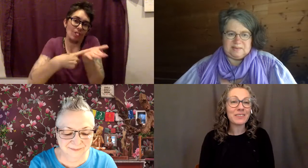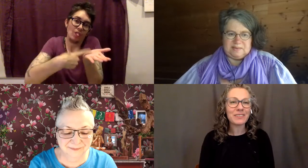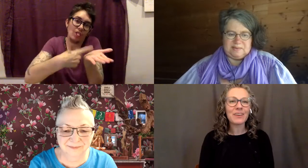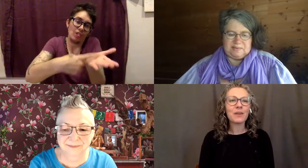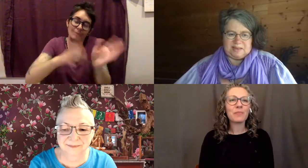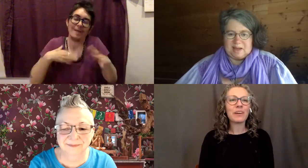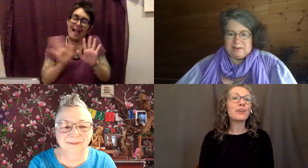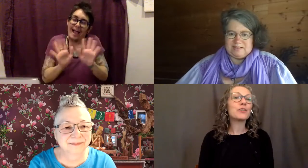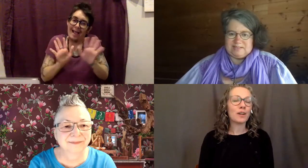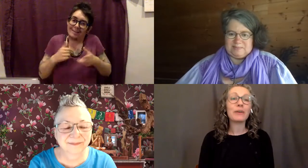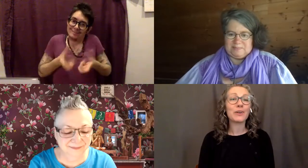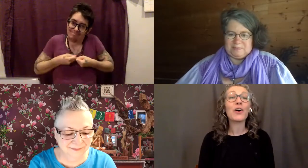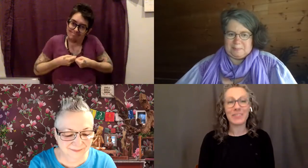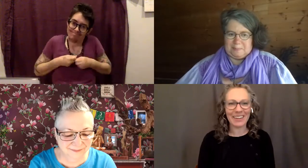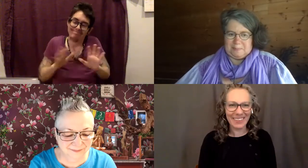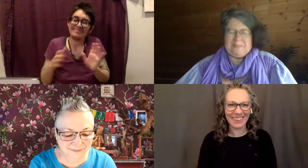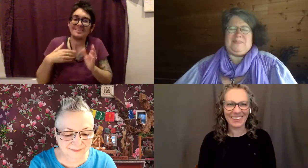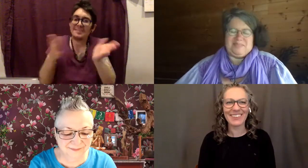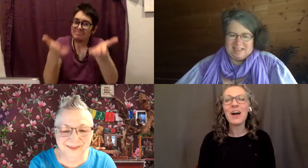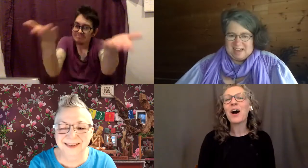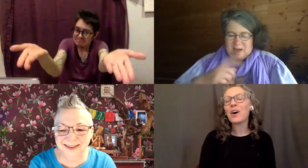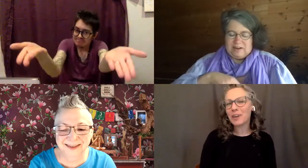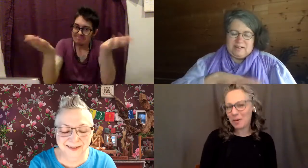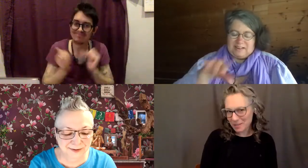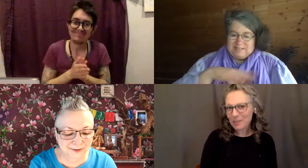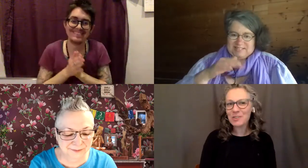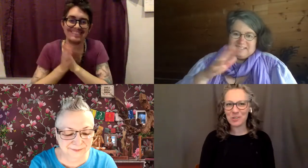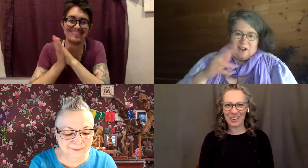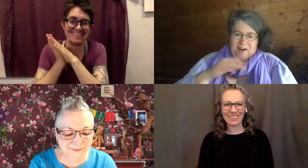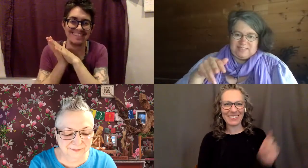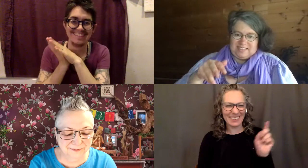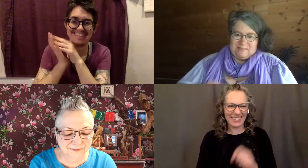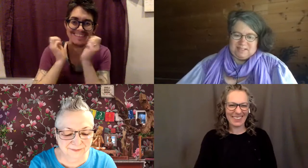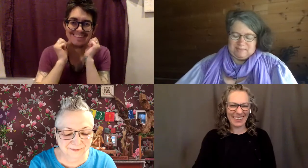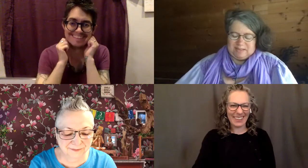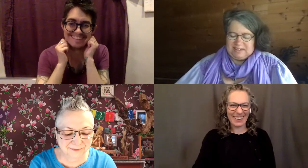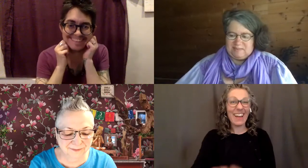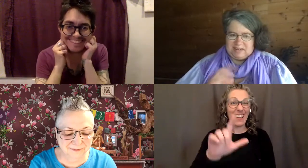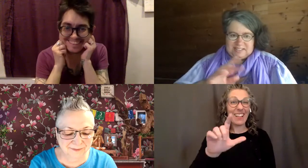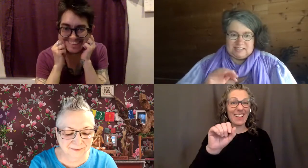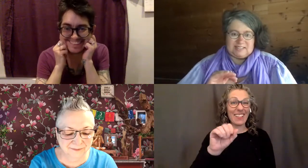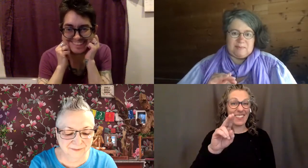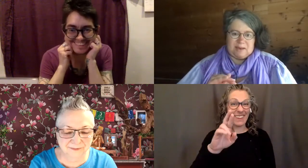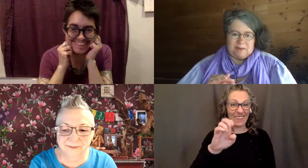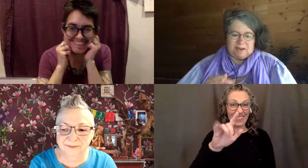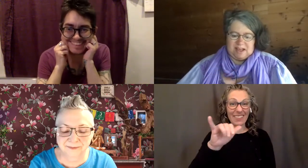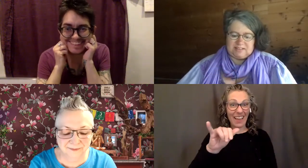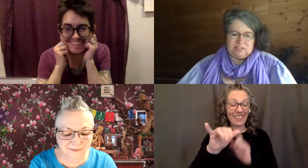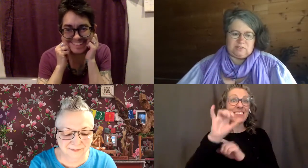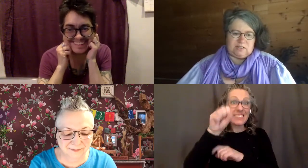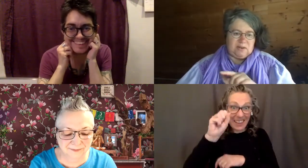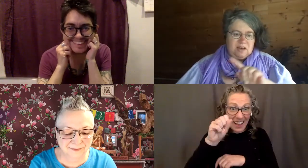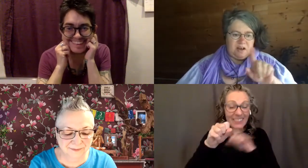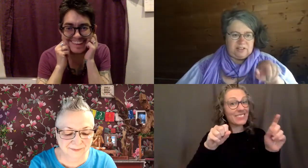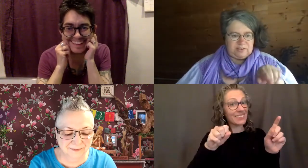2 cents, but I could talk about it all day. I just off the theme a little bit here, but since it's coming up, I want to ask